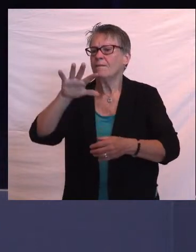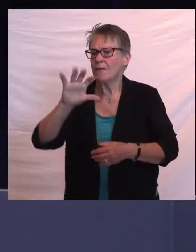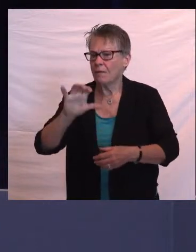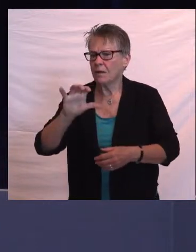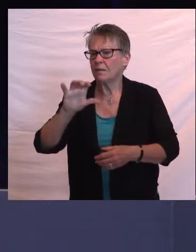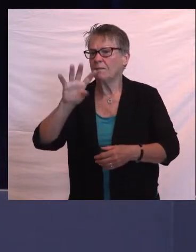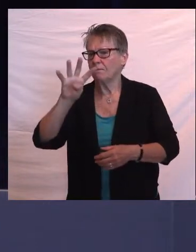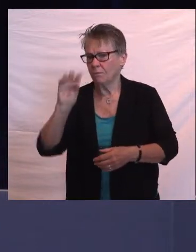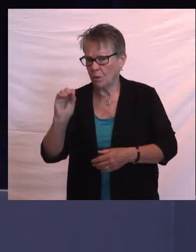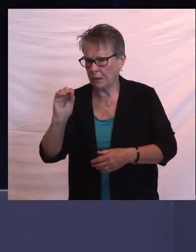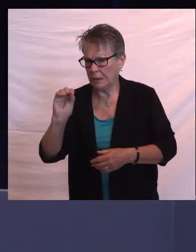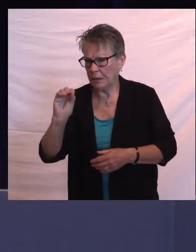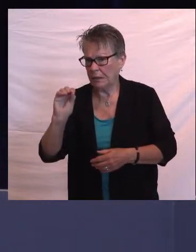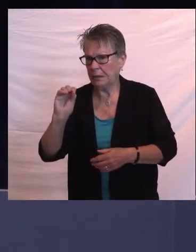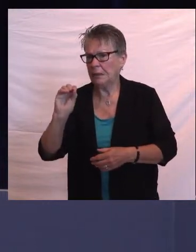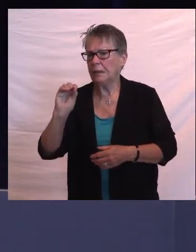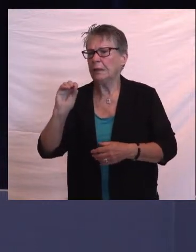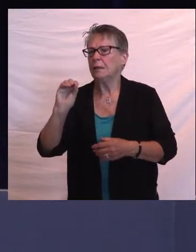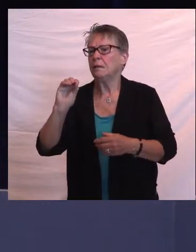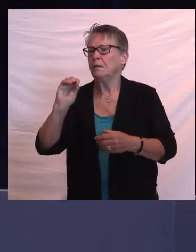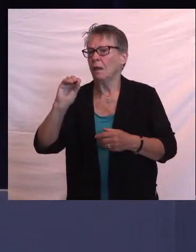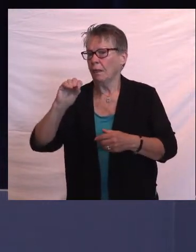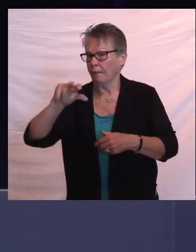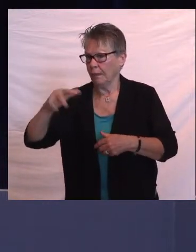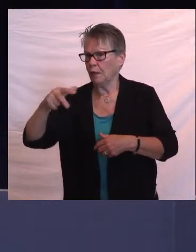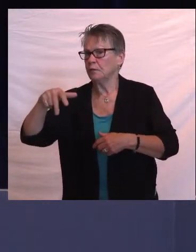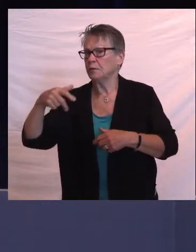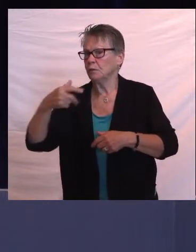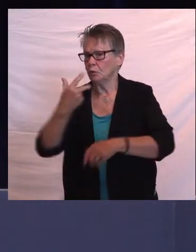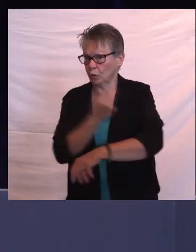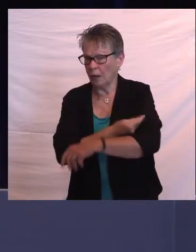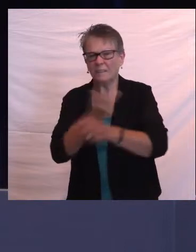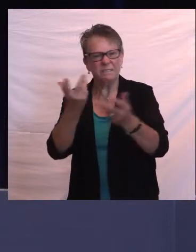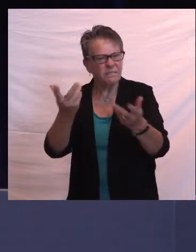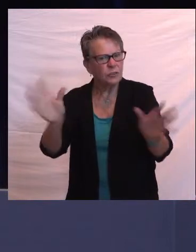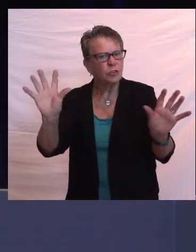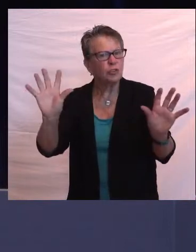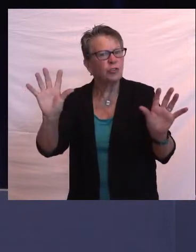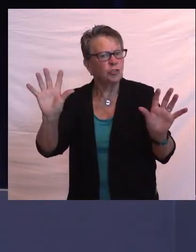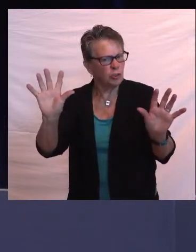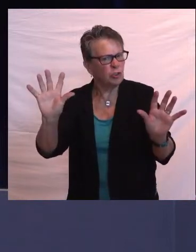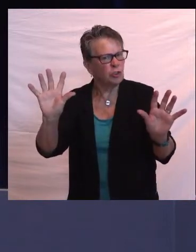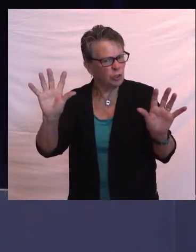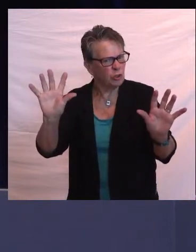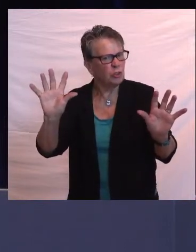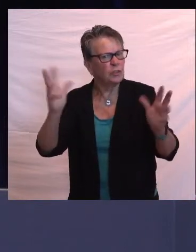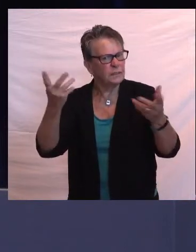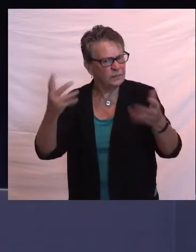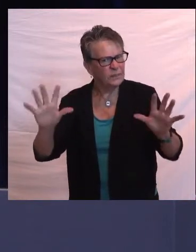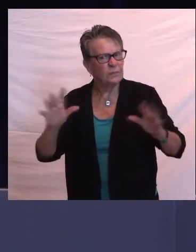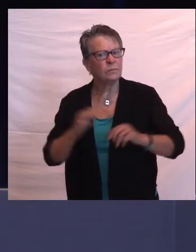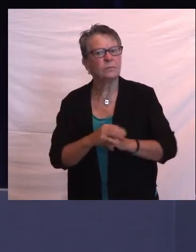106,542 booster and third doses have been administered, including